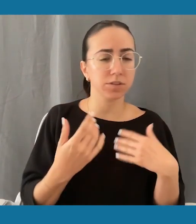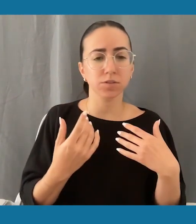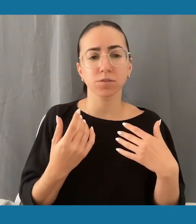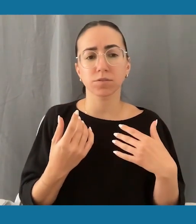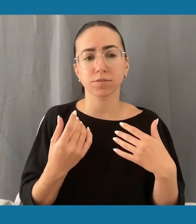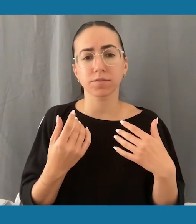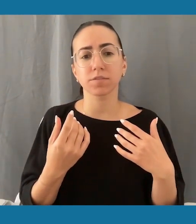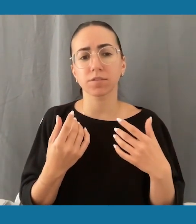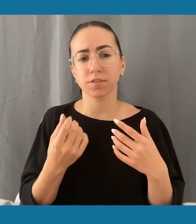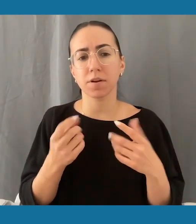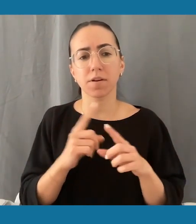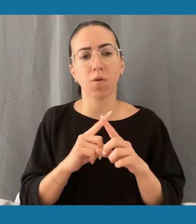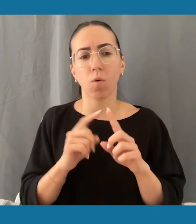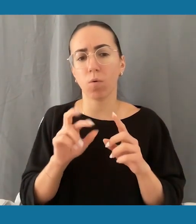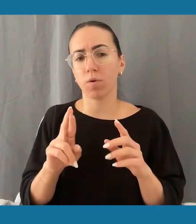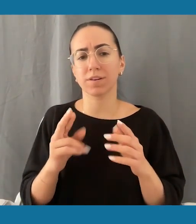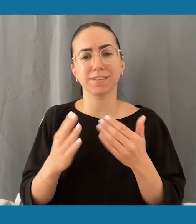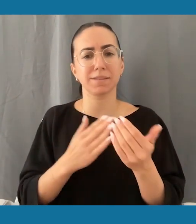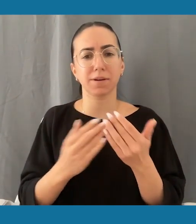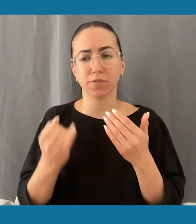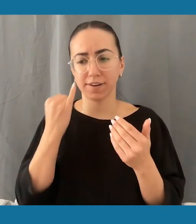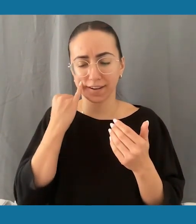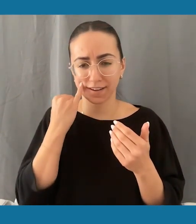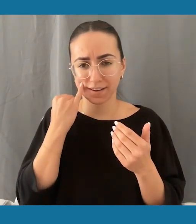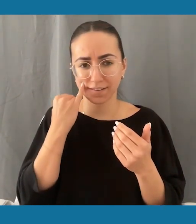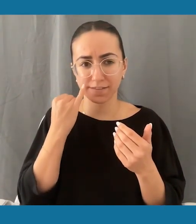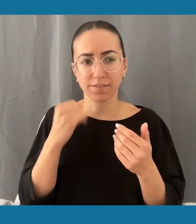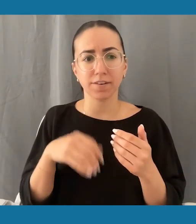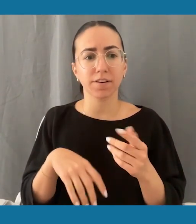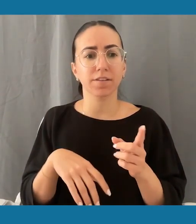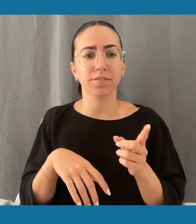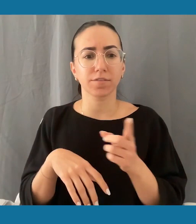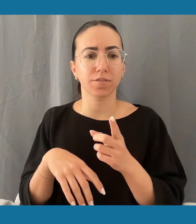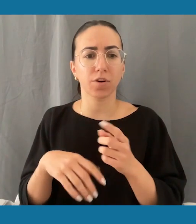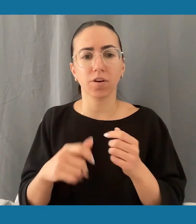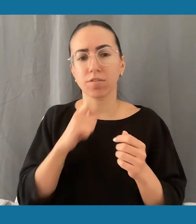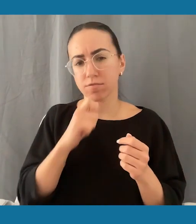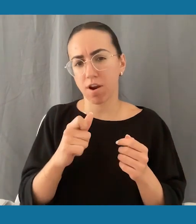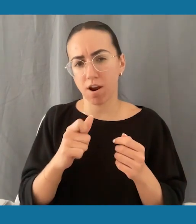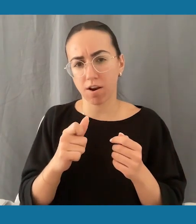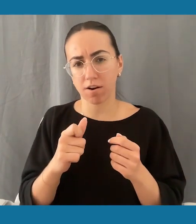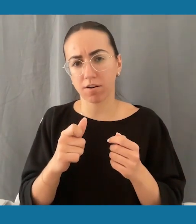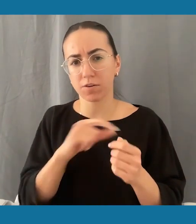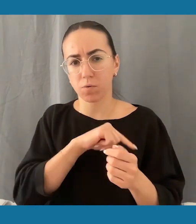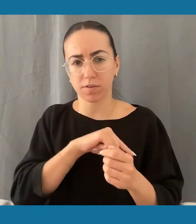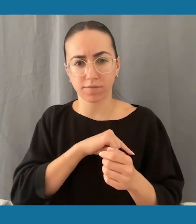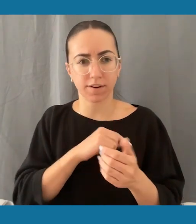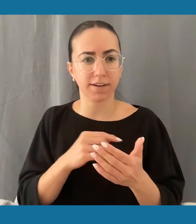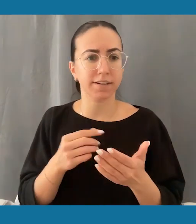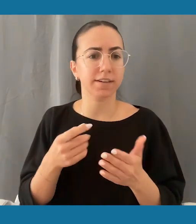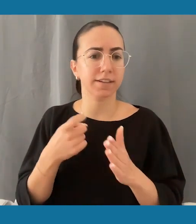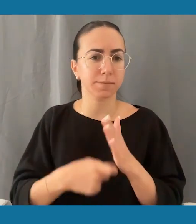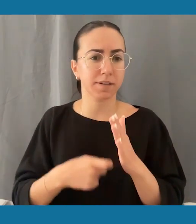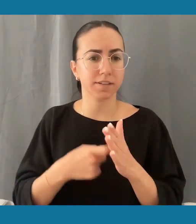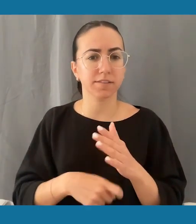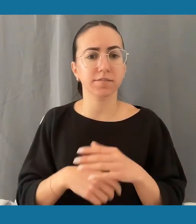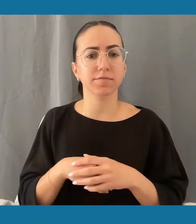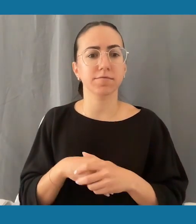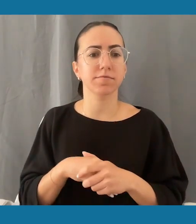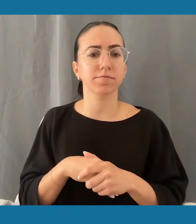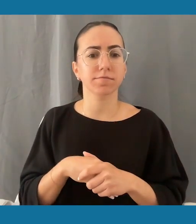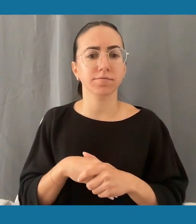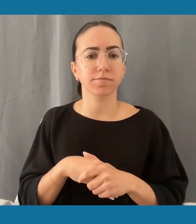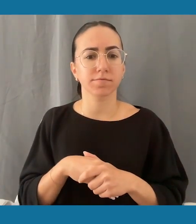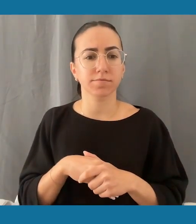for a non-qualified expense. Distributions from an ABLE account are not counted as income for purposes